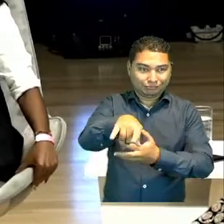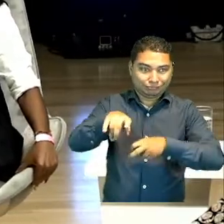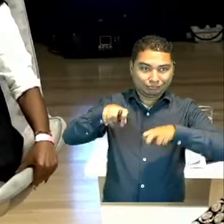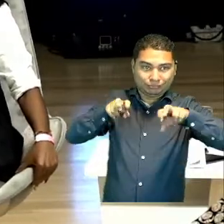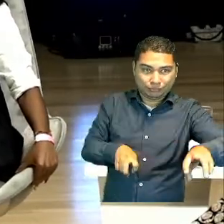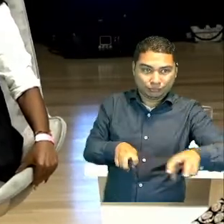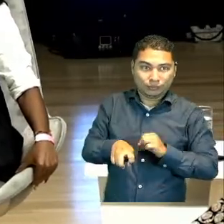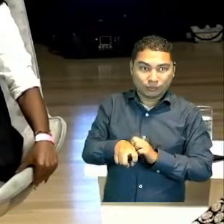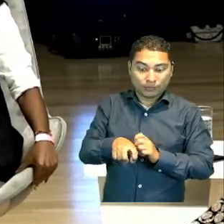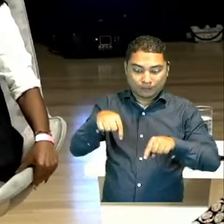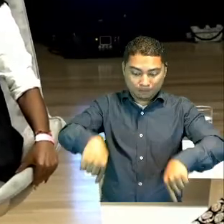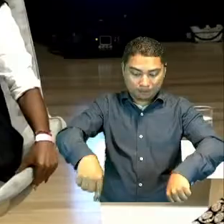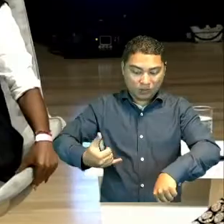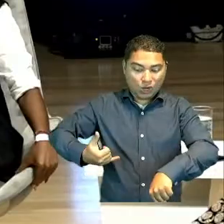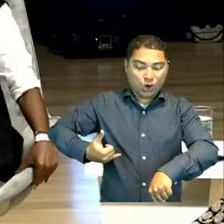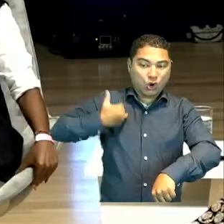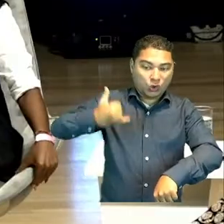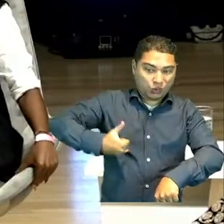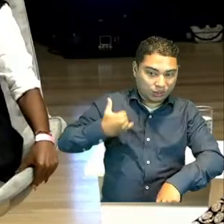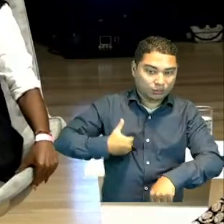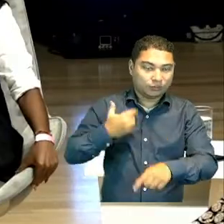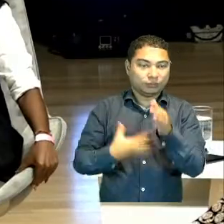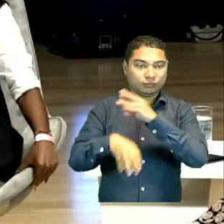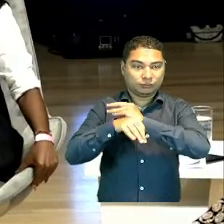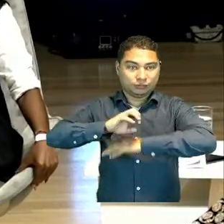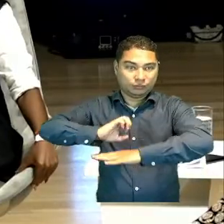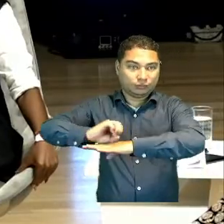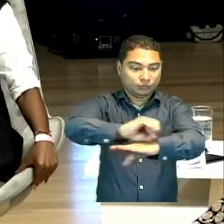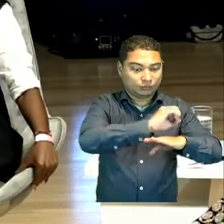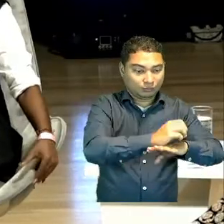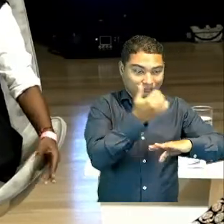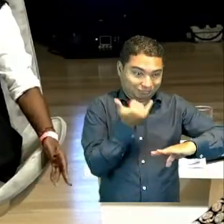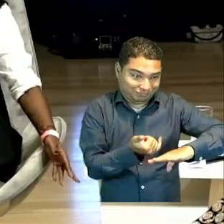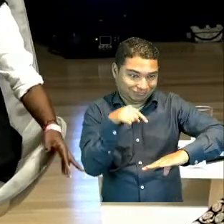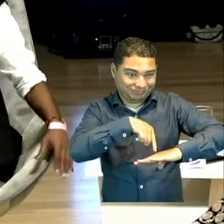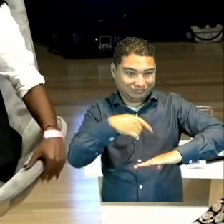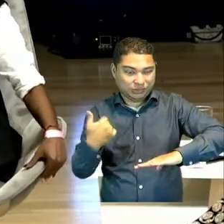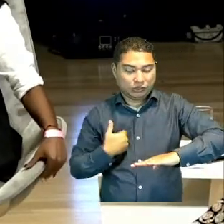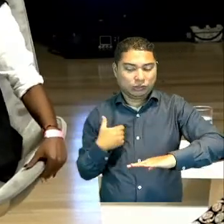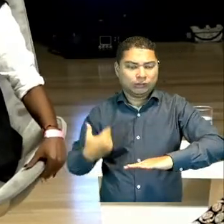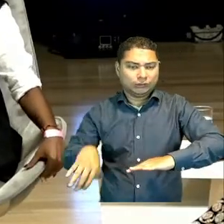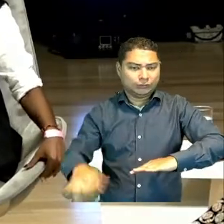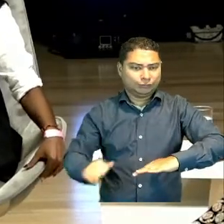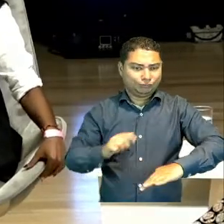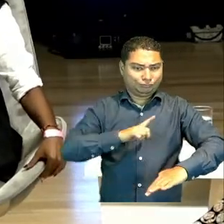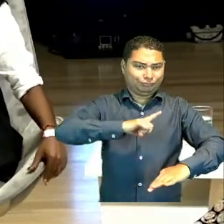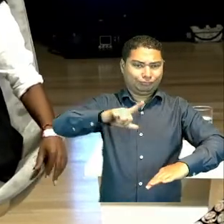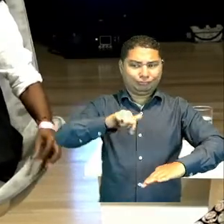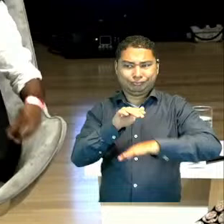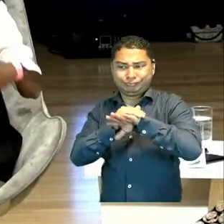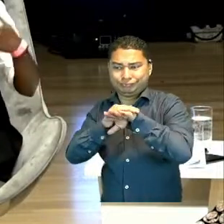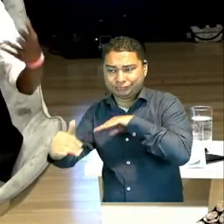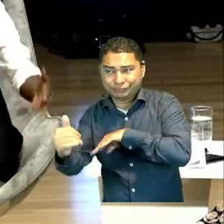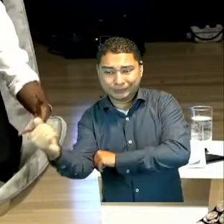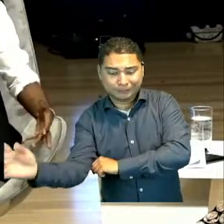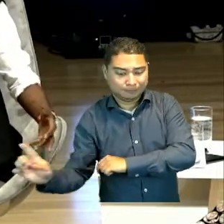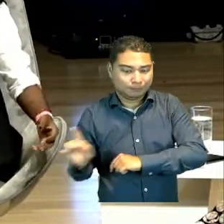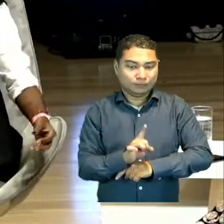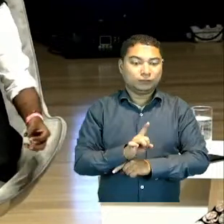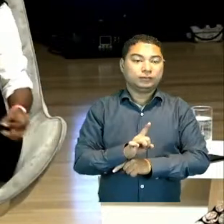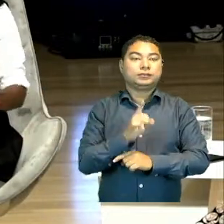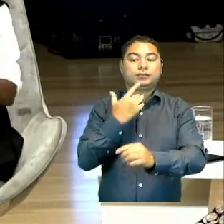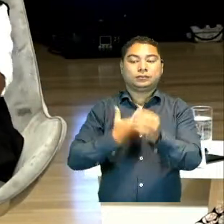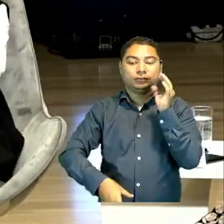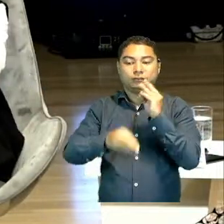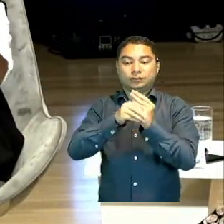panel. I think that for the youths and the organization I represent right now, it is a great honor to be